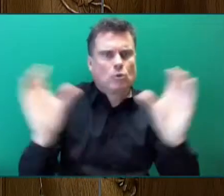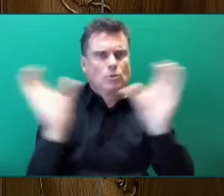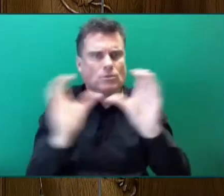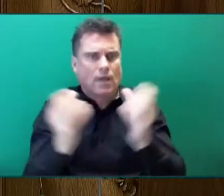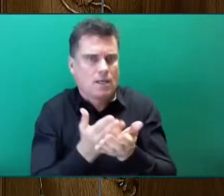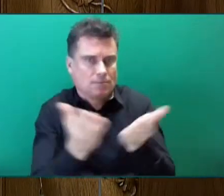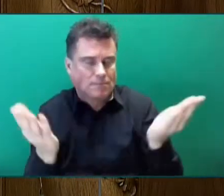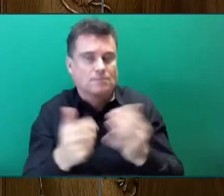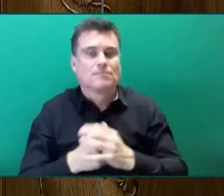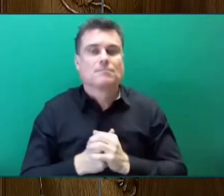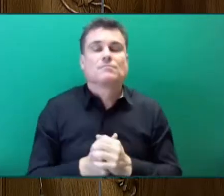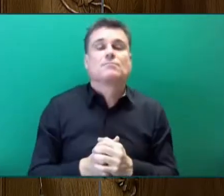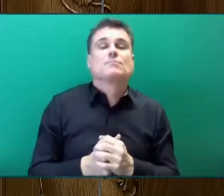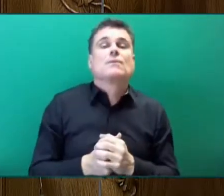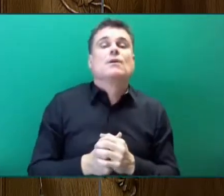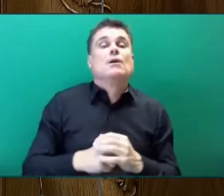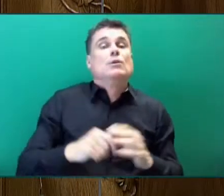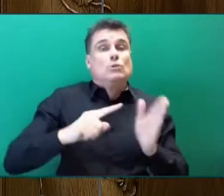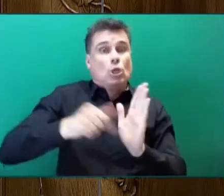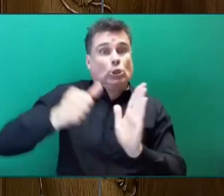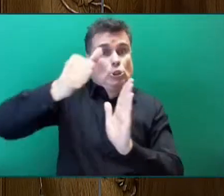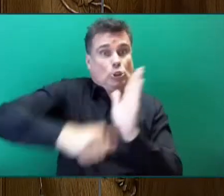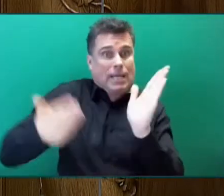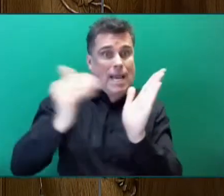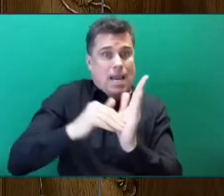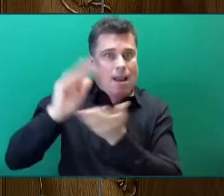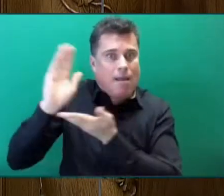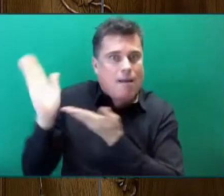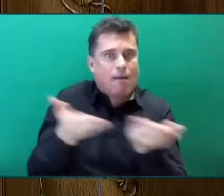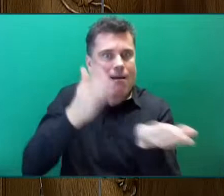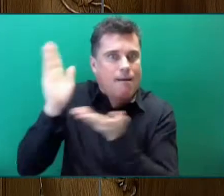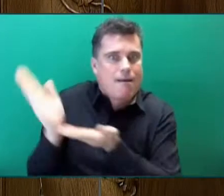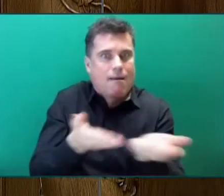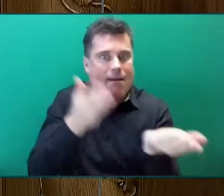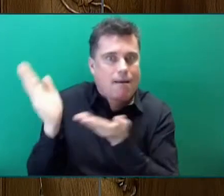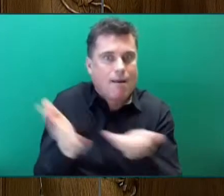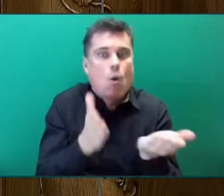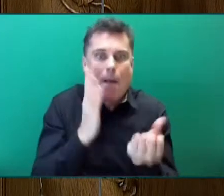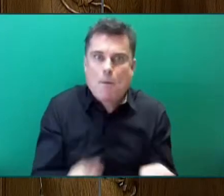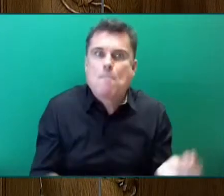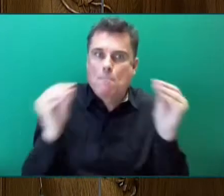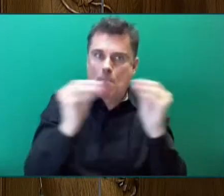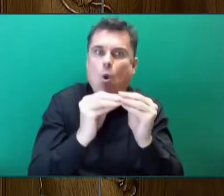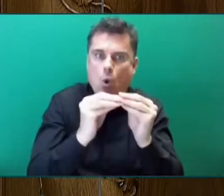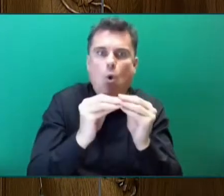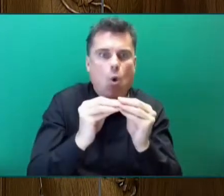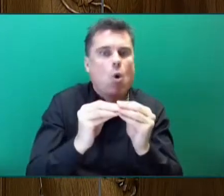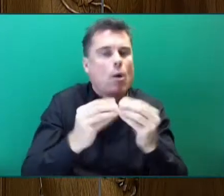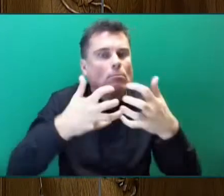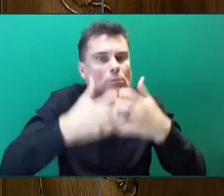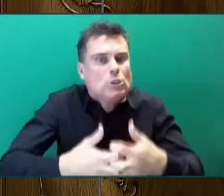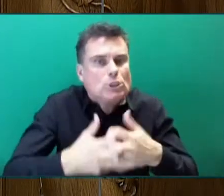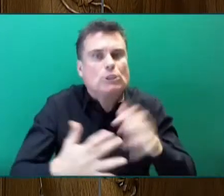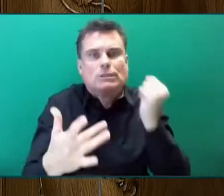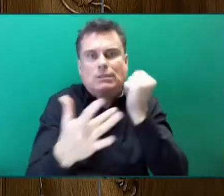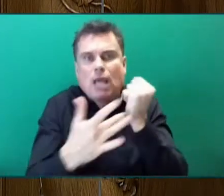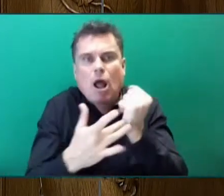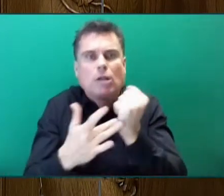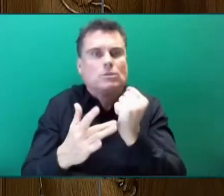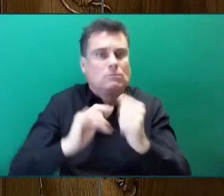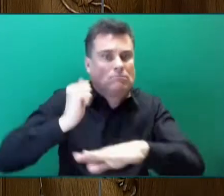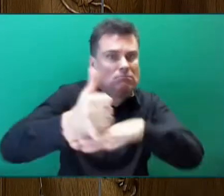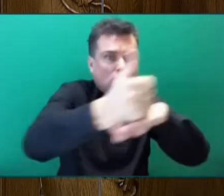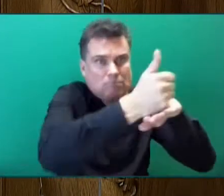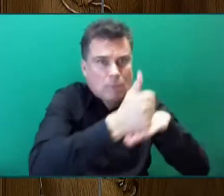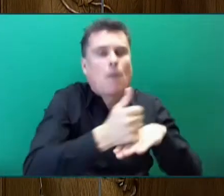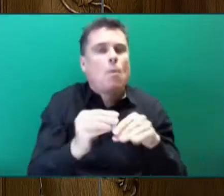diagnostic procedures. Government will ensure that patients get care closer to home by delivering 10